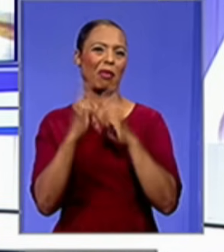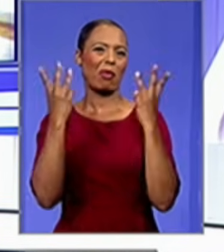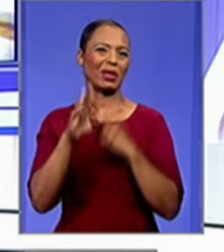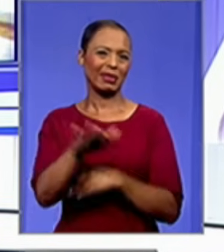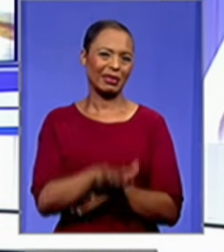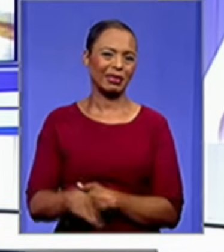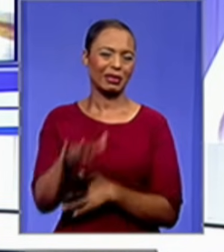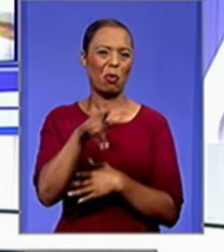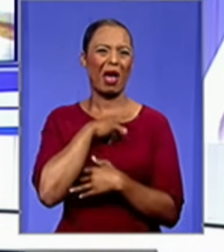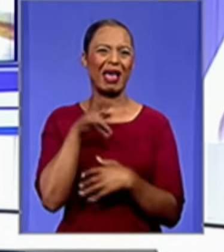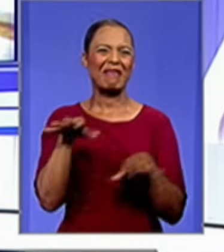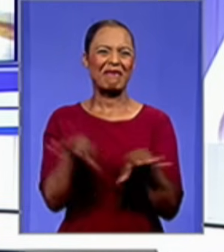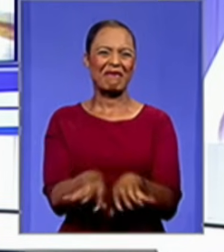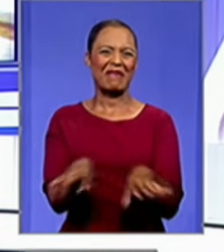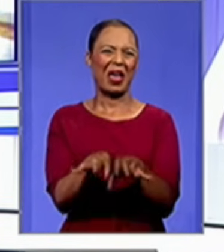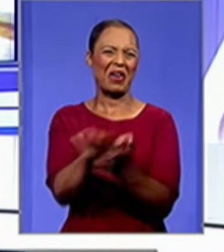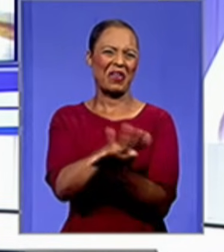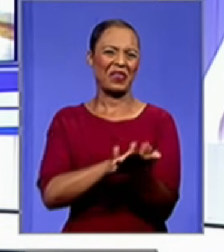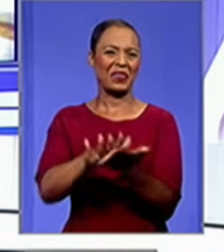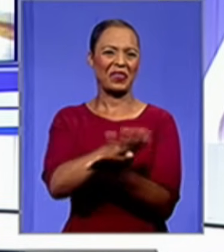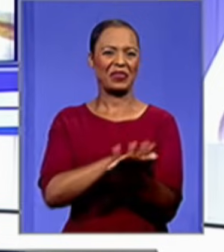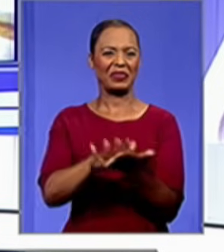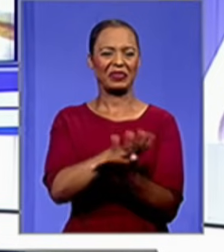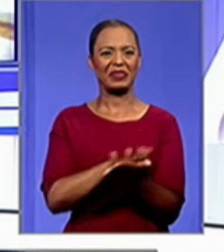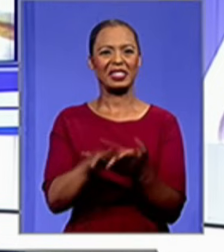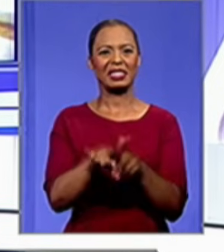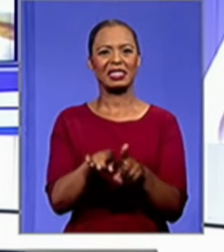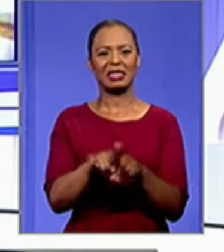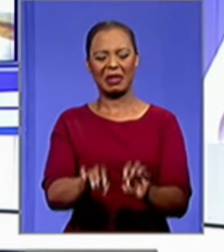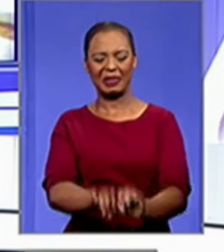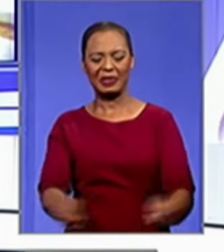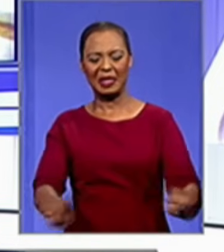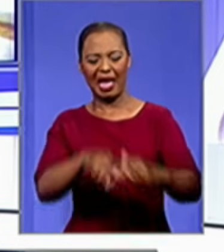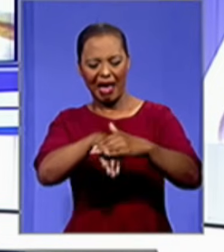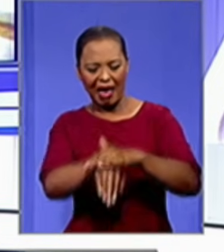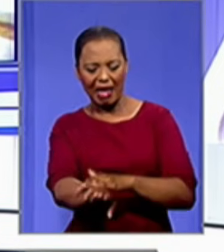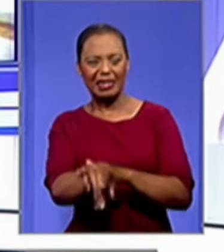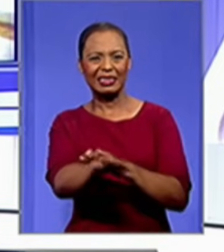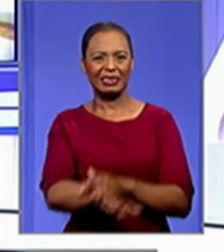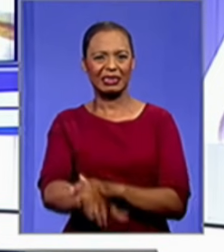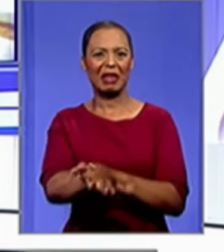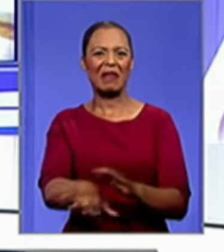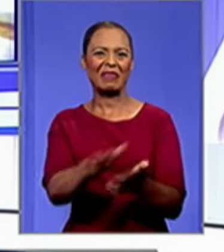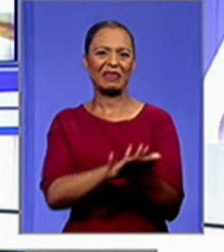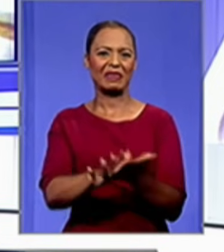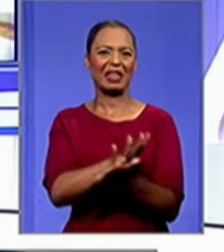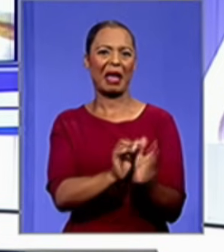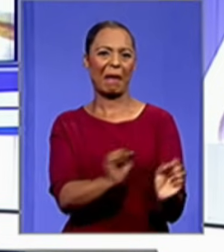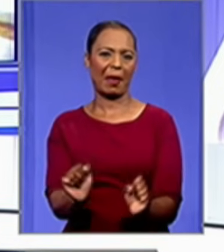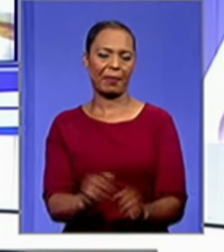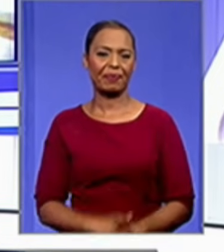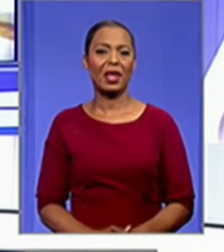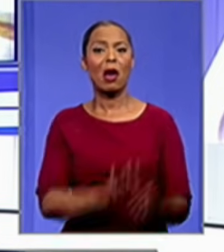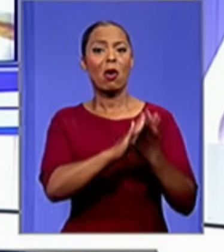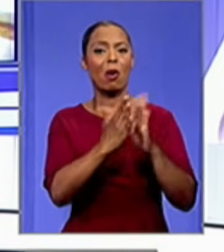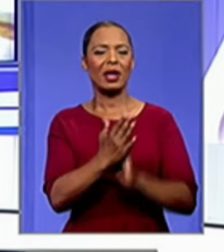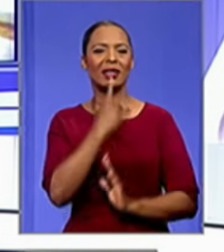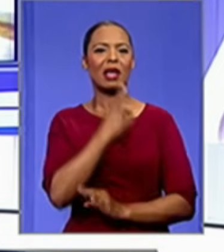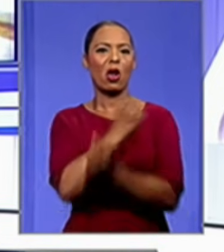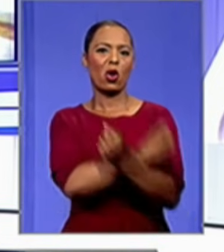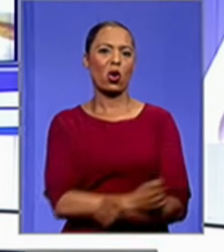tšhilafalo yeo e ka bago gona ya kabo ya meetse a ka fase ga lefase ka lefelong leo. Go ya ka badudi, dilori